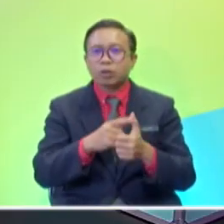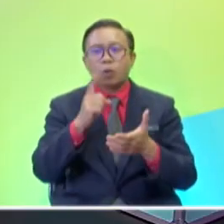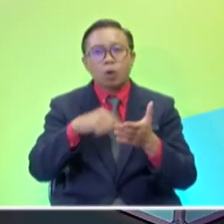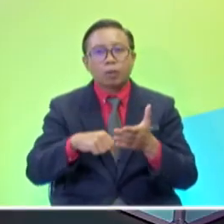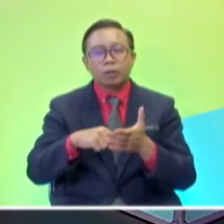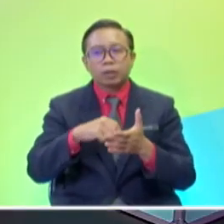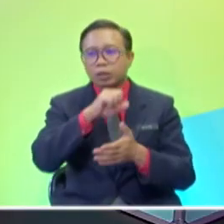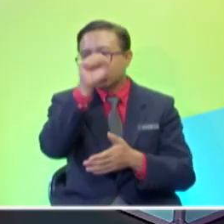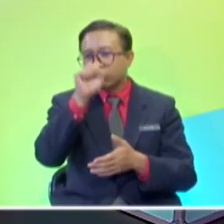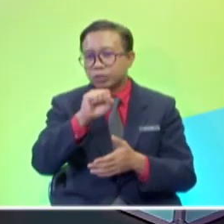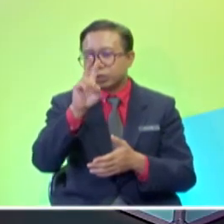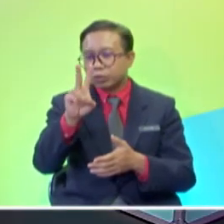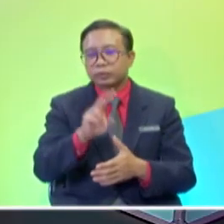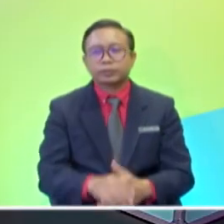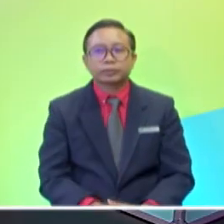2? Anybody?